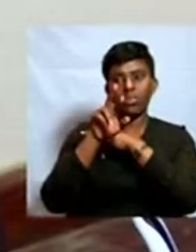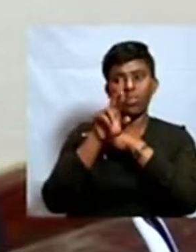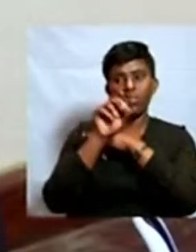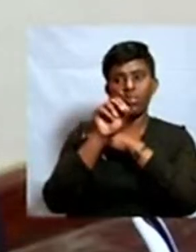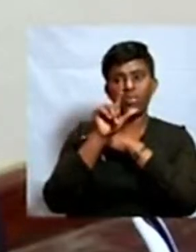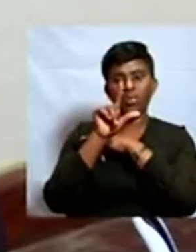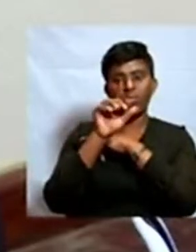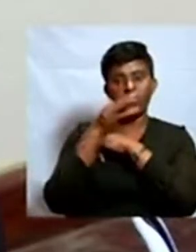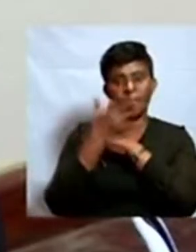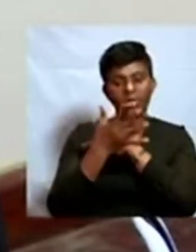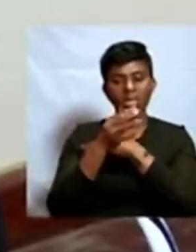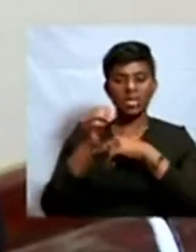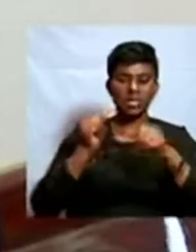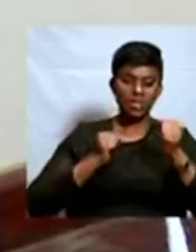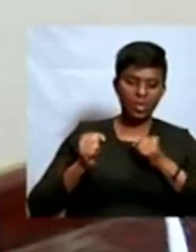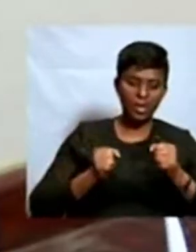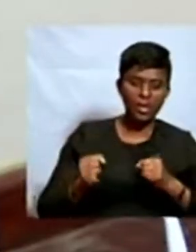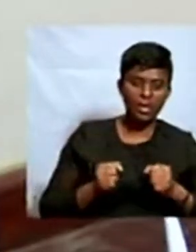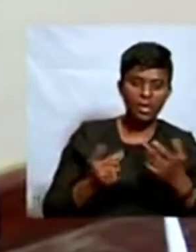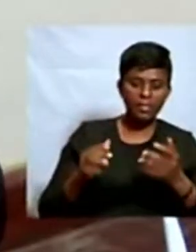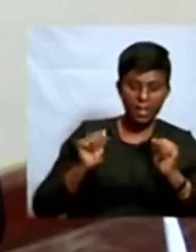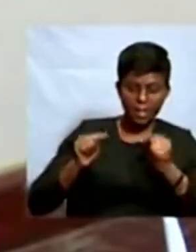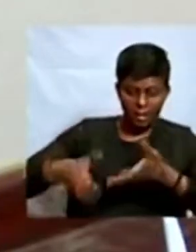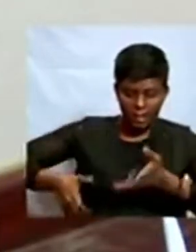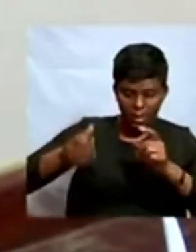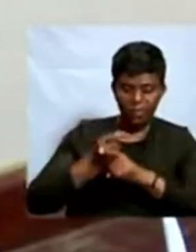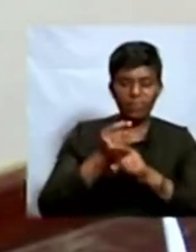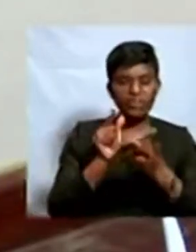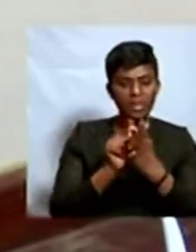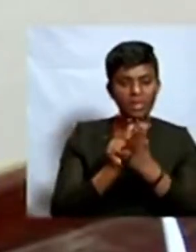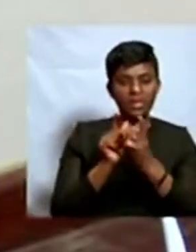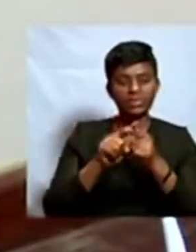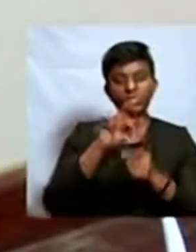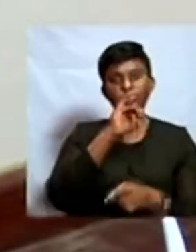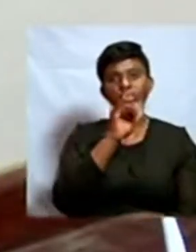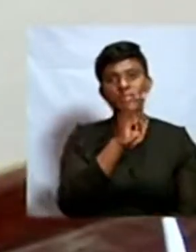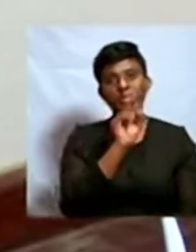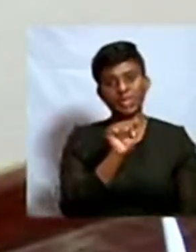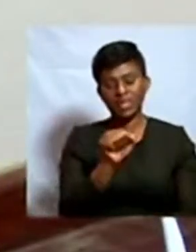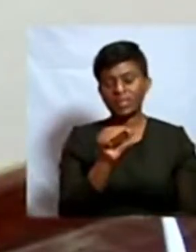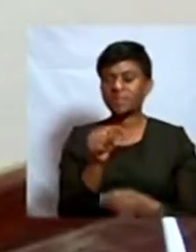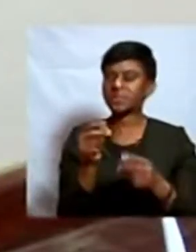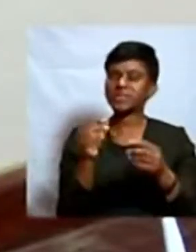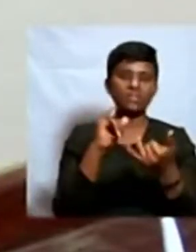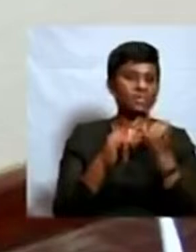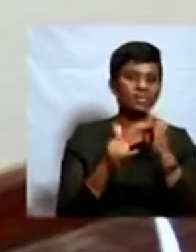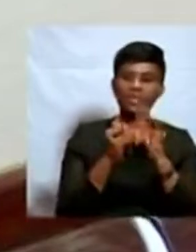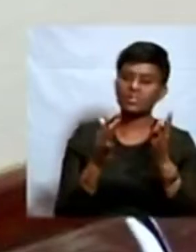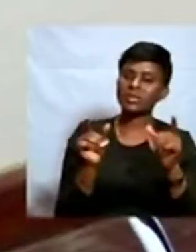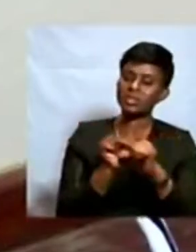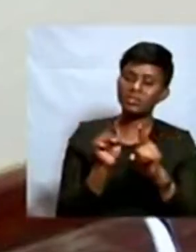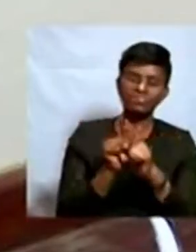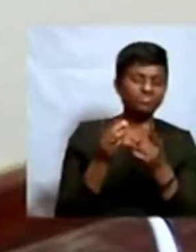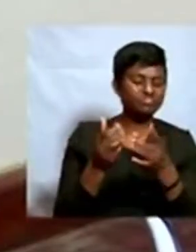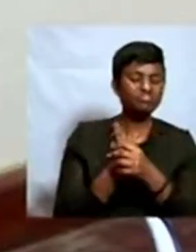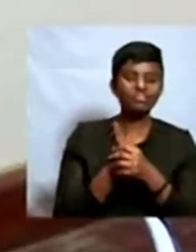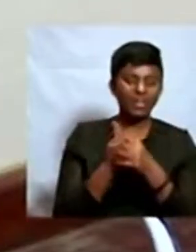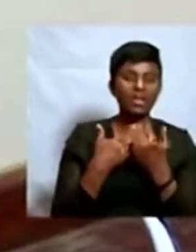Rwanda Air. They can carry passengers from Lusaka to Johannesburg. There is South African, there is Safair, there